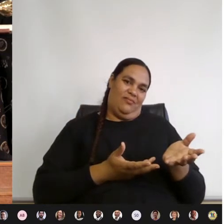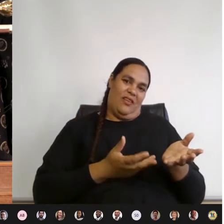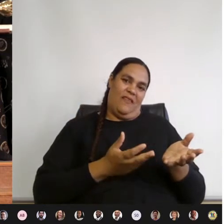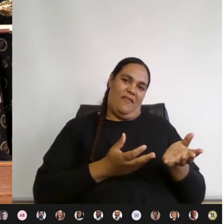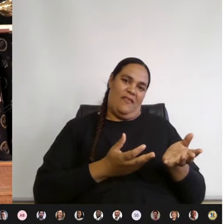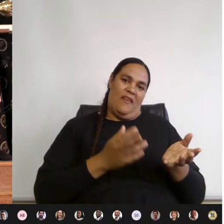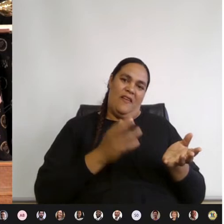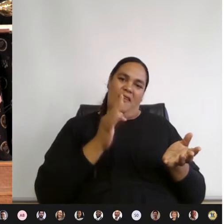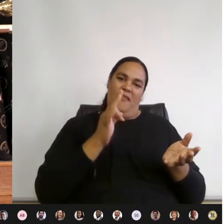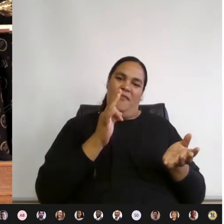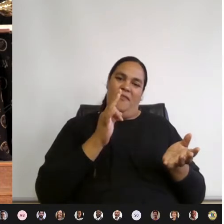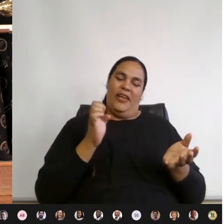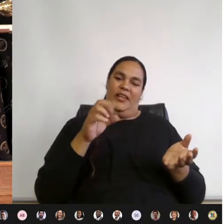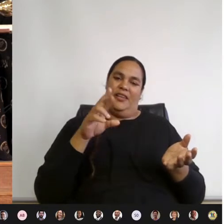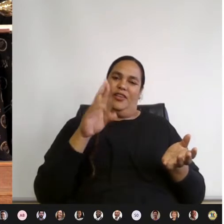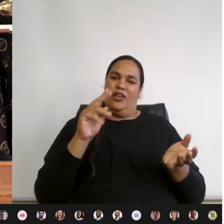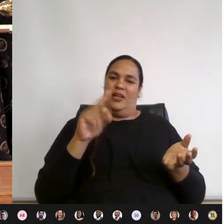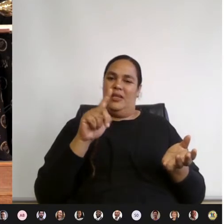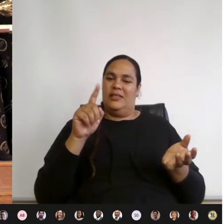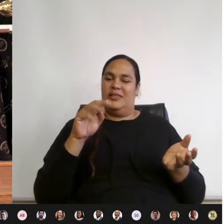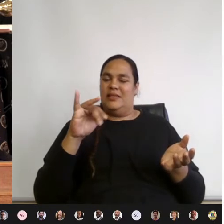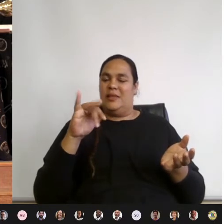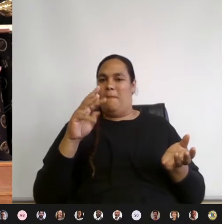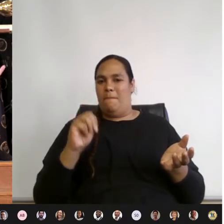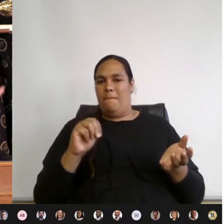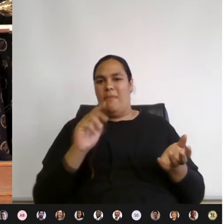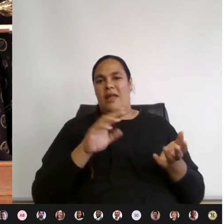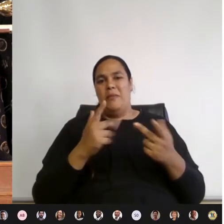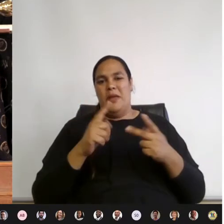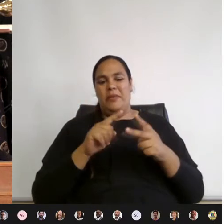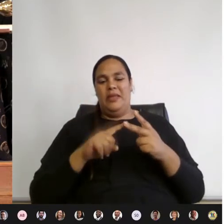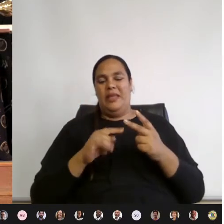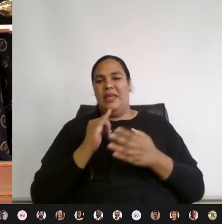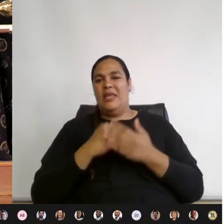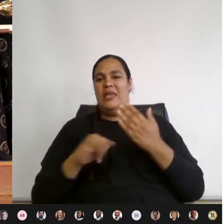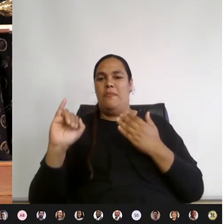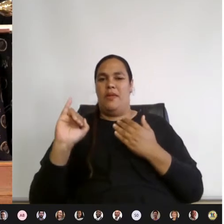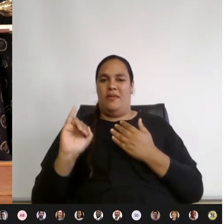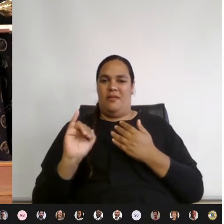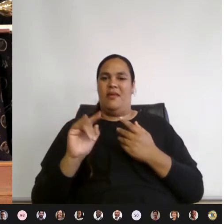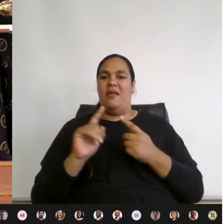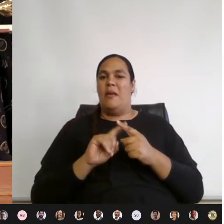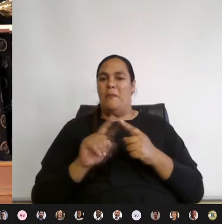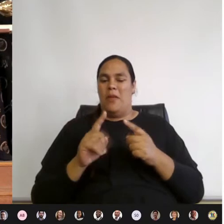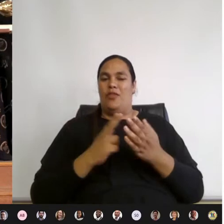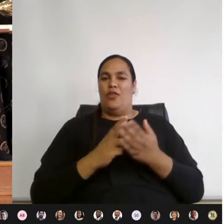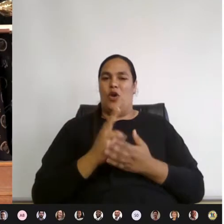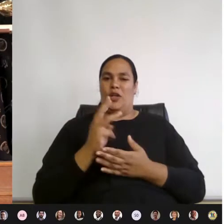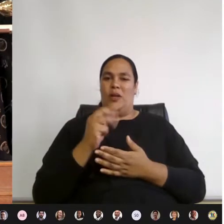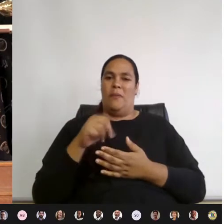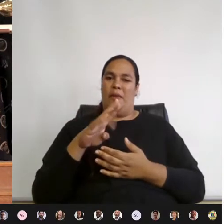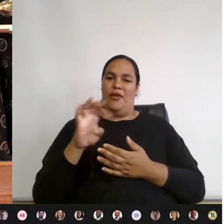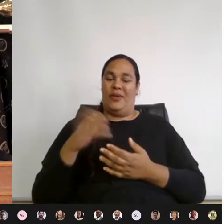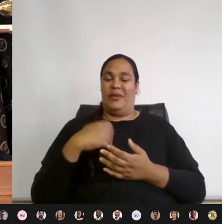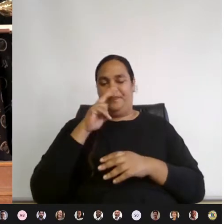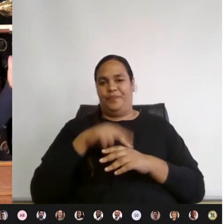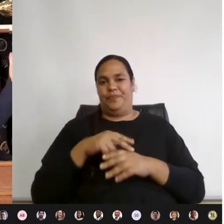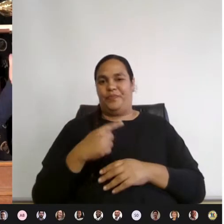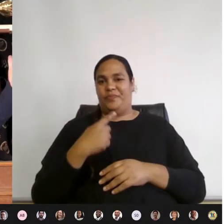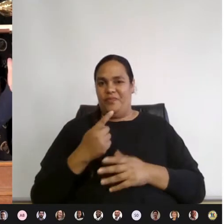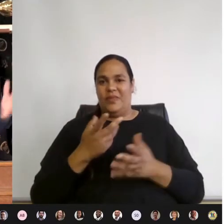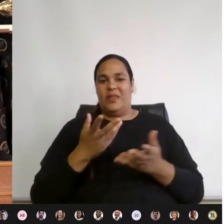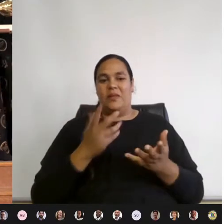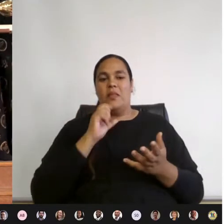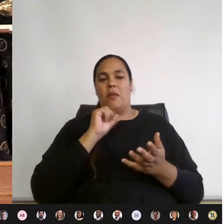Sometimes a bit confused about federalism and almost independence, but the Honourable Marais, I must say that that's what I